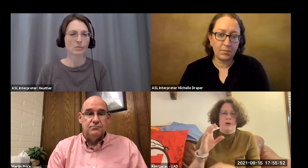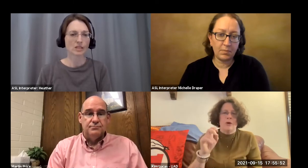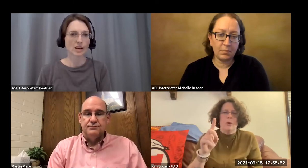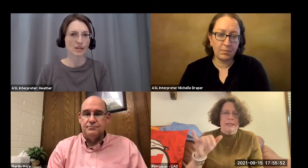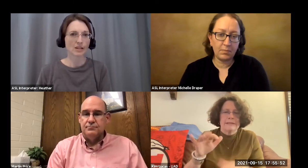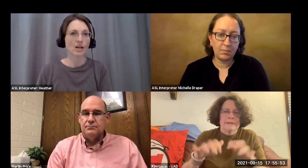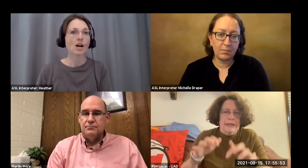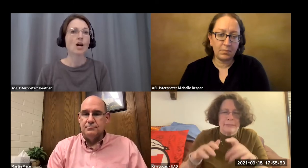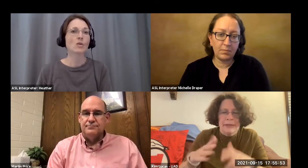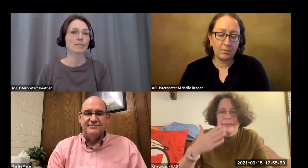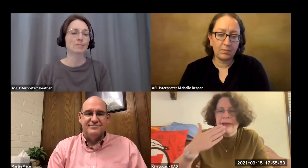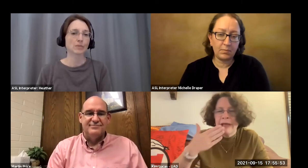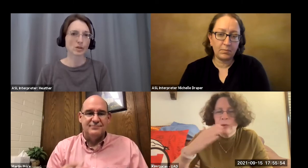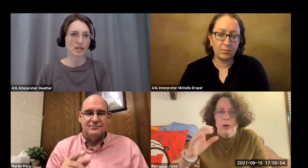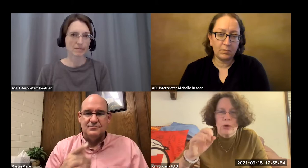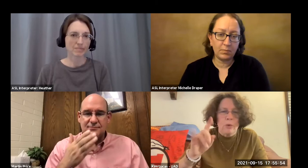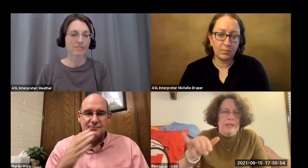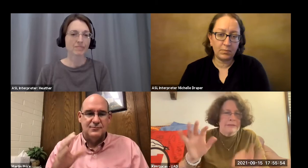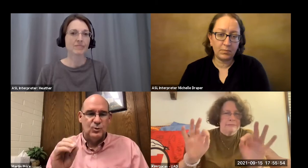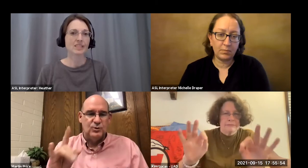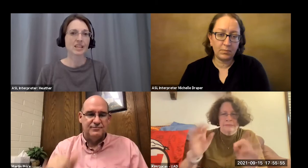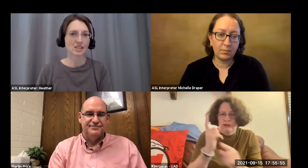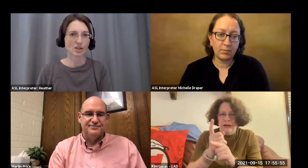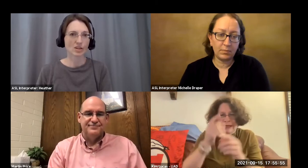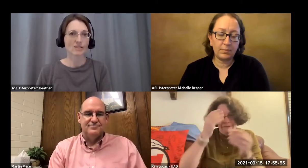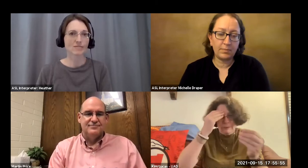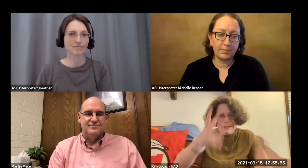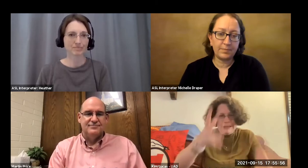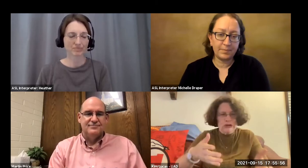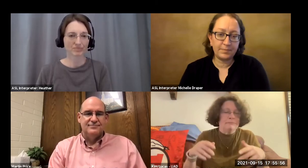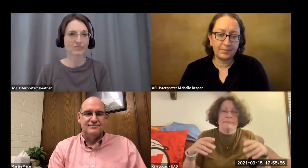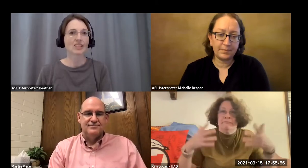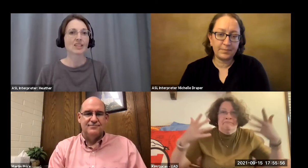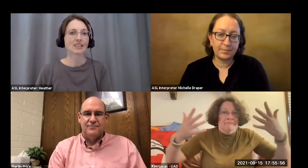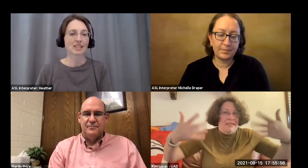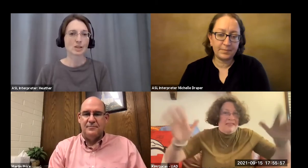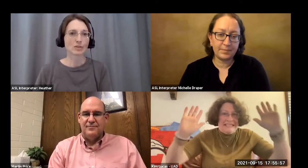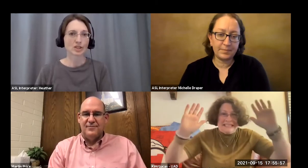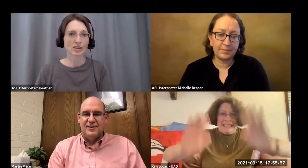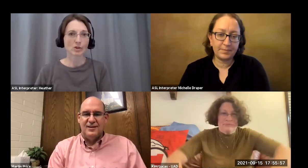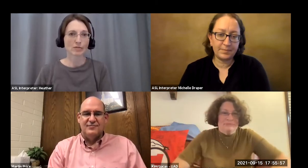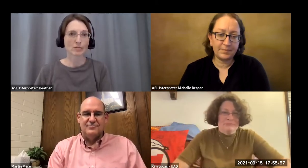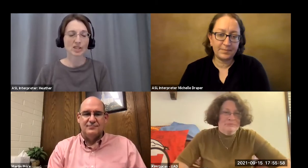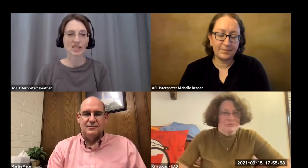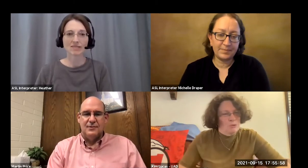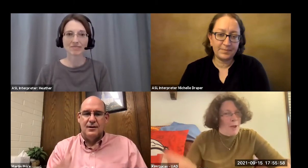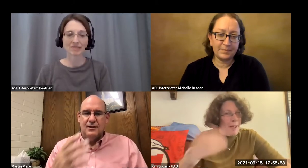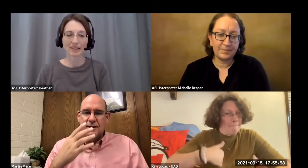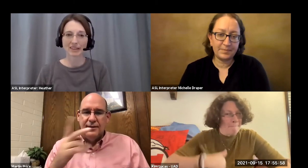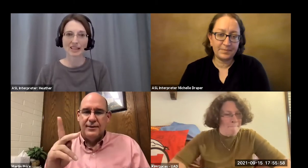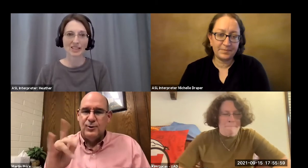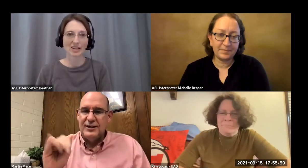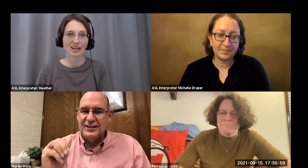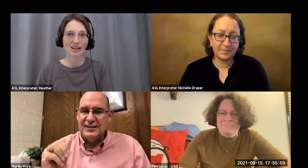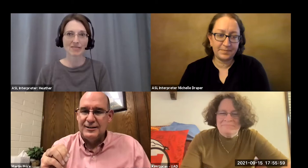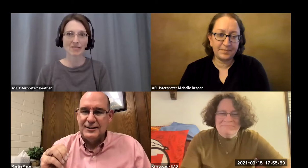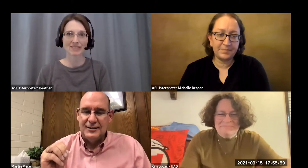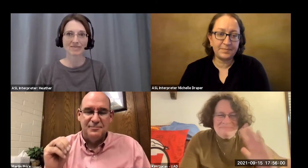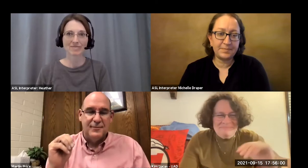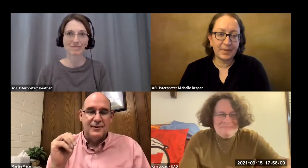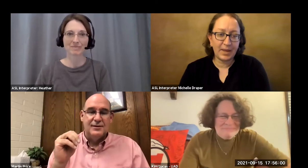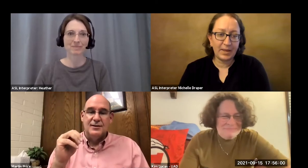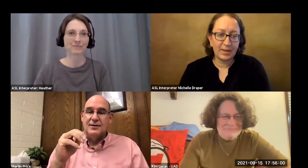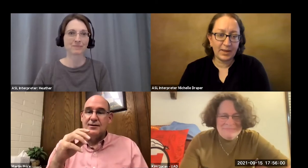Okay, someone's typing. Okay, Cody. Thank you, Cody. Thank you for sharing more information. I think that's all I